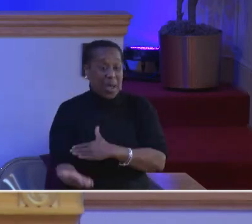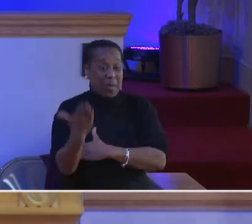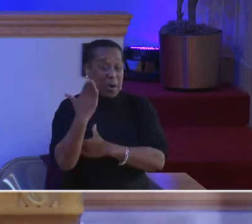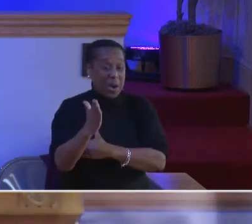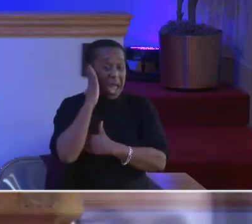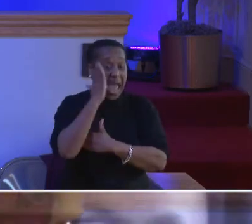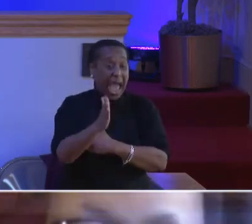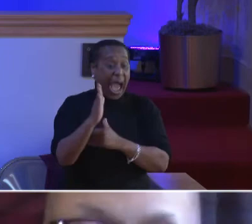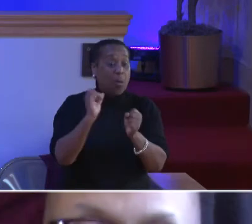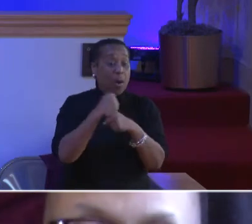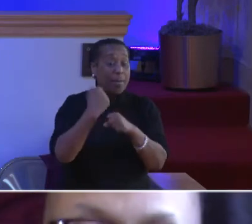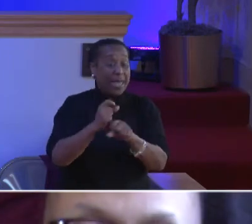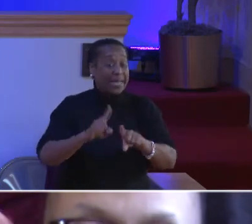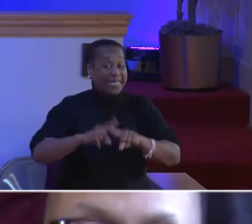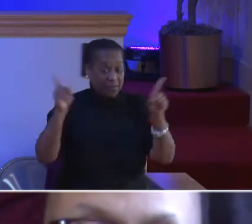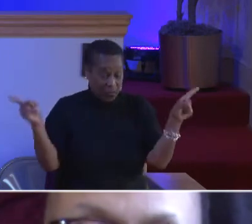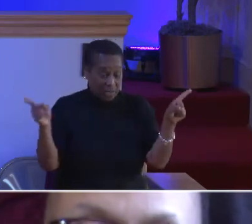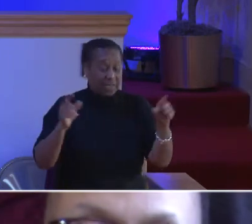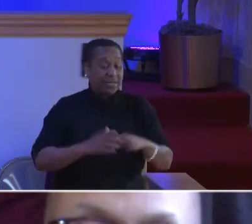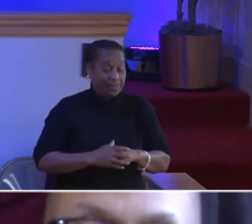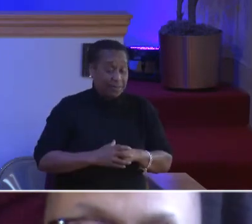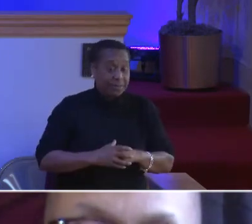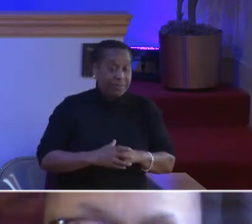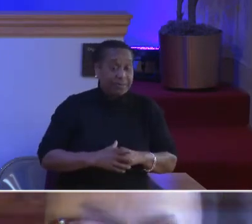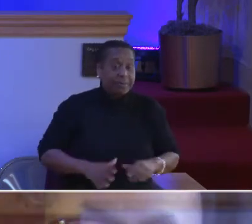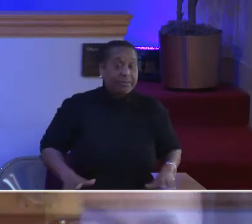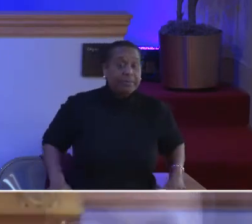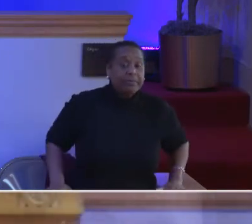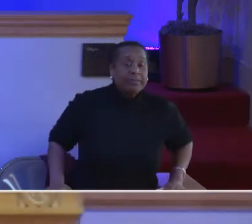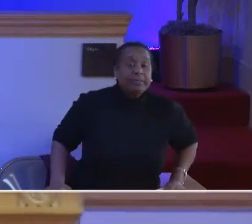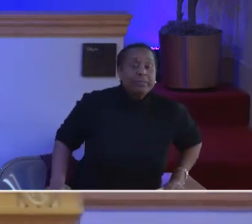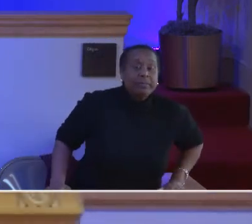I'm going to make a difference.